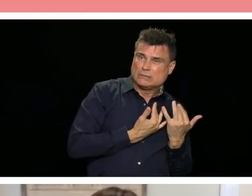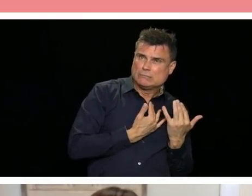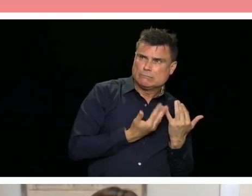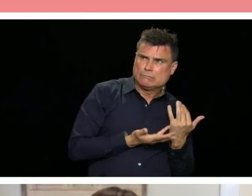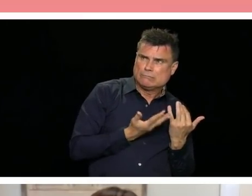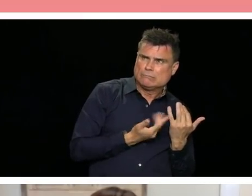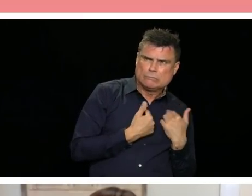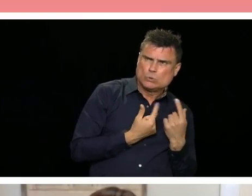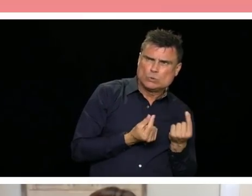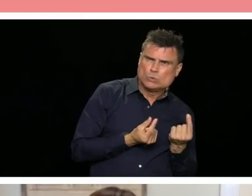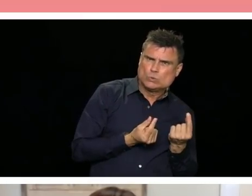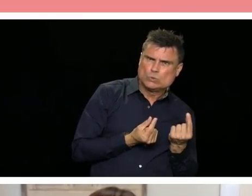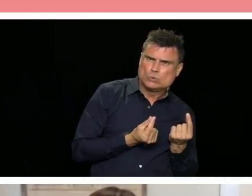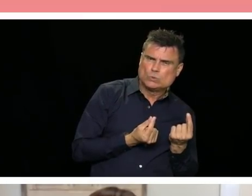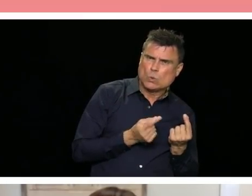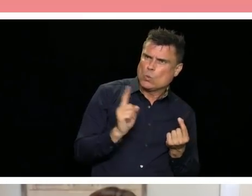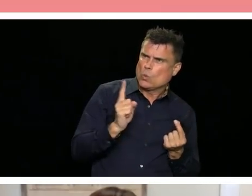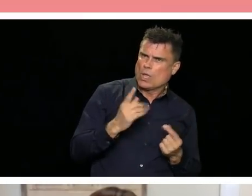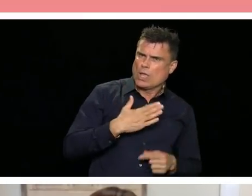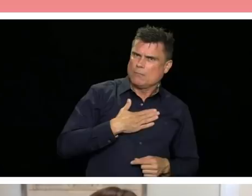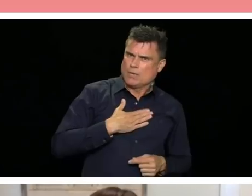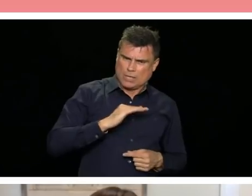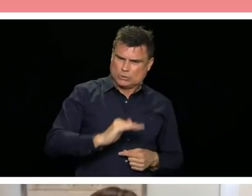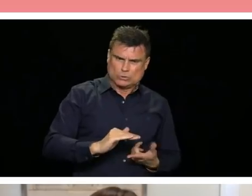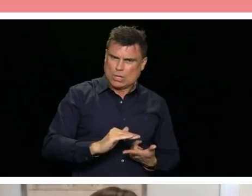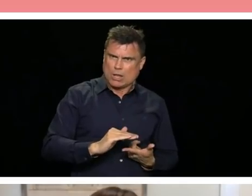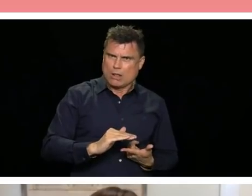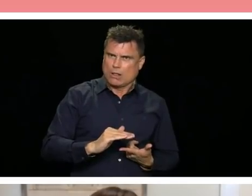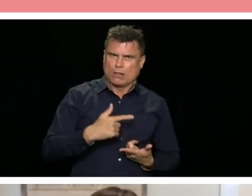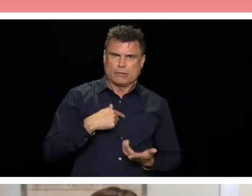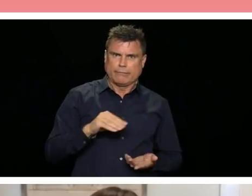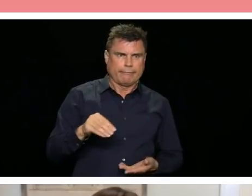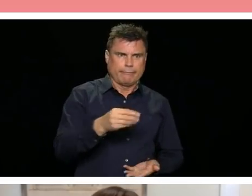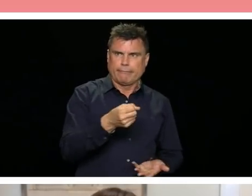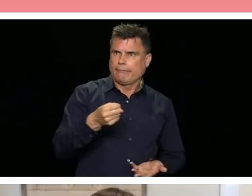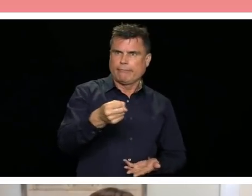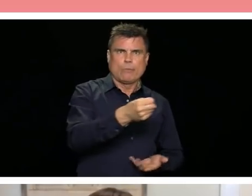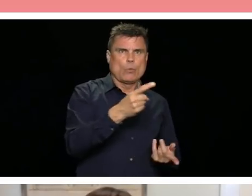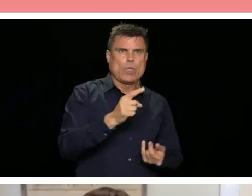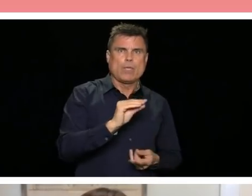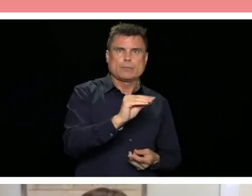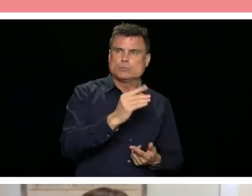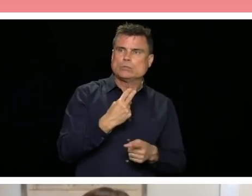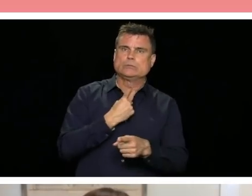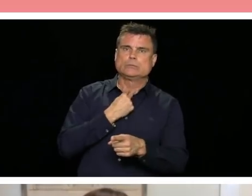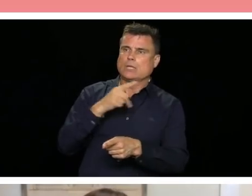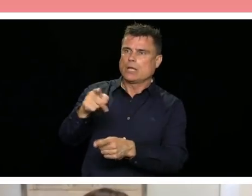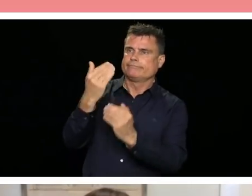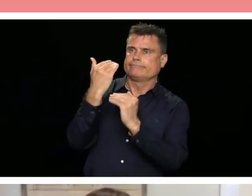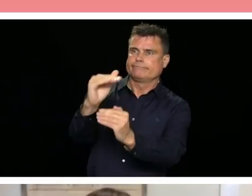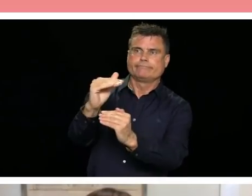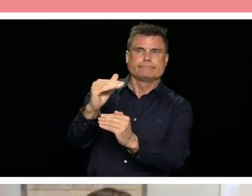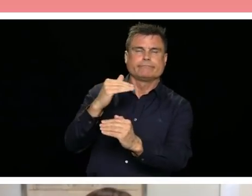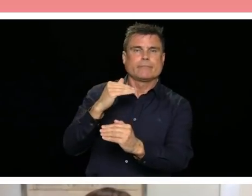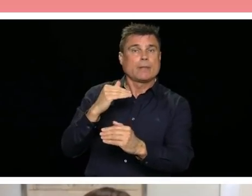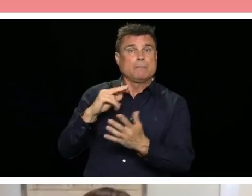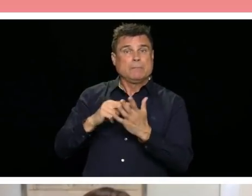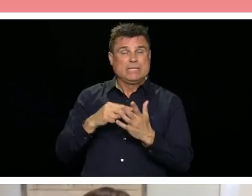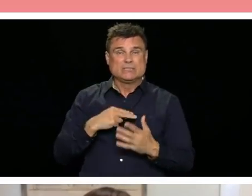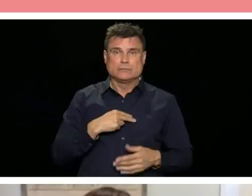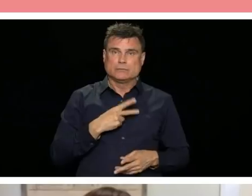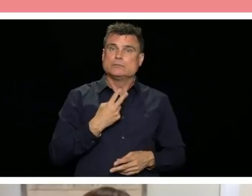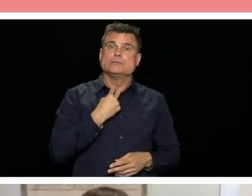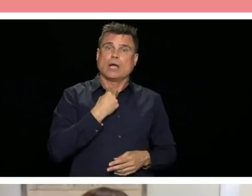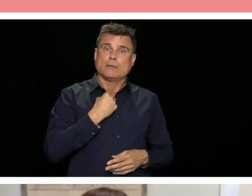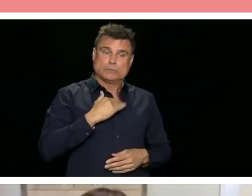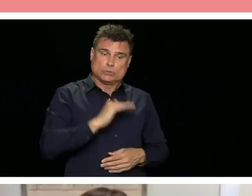to secure new jobs or return to a job if they have one. That's a really good question. And